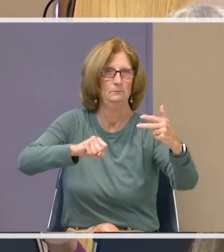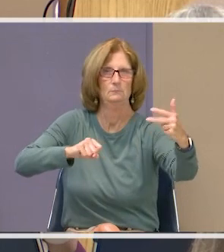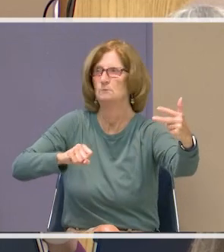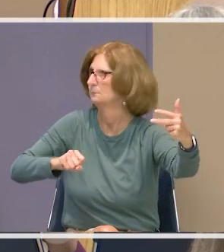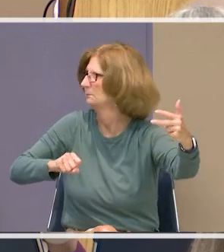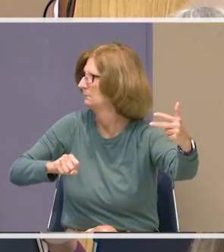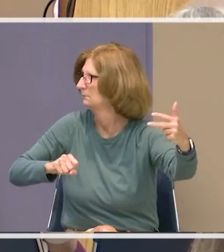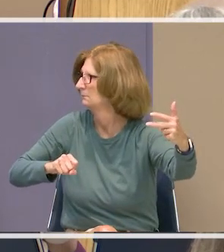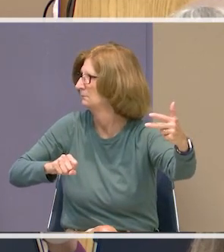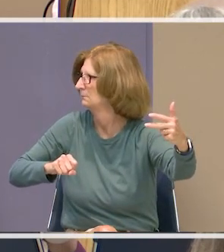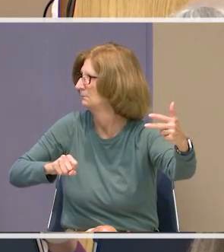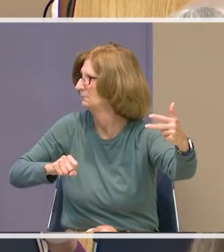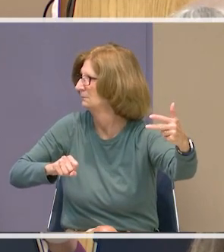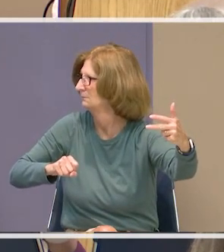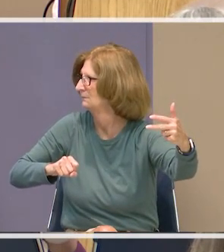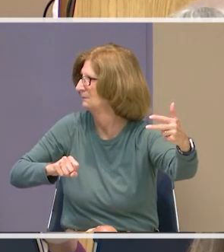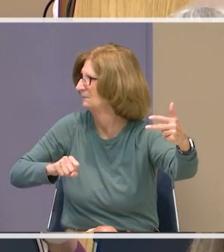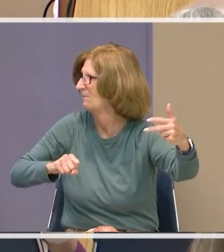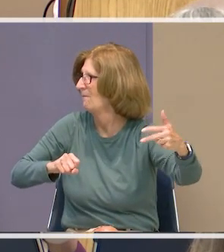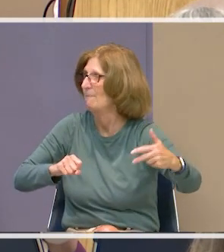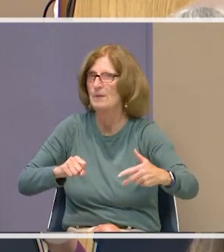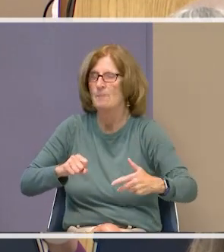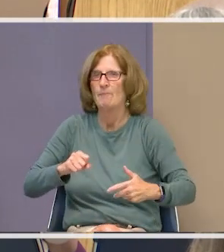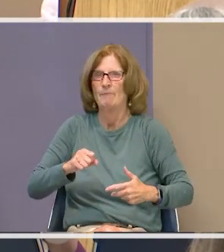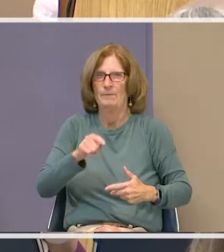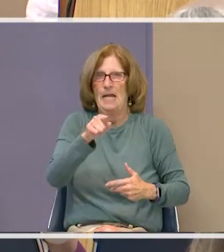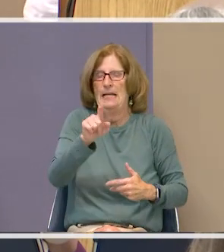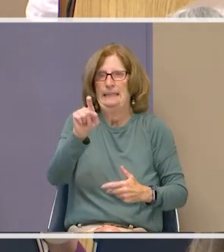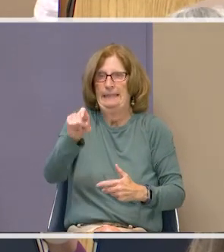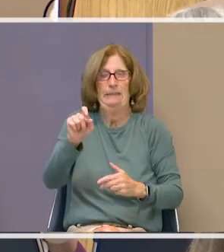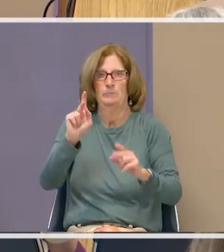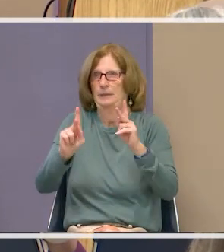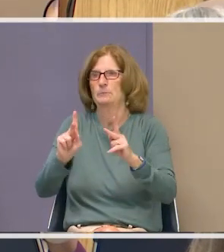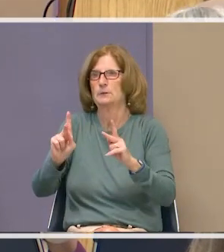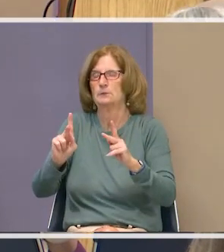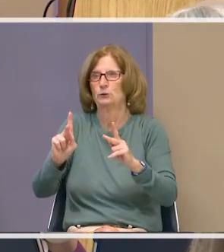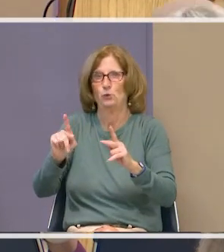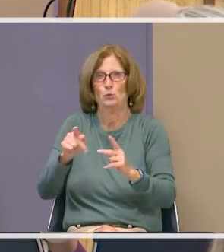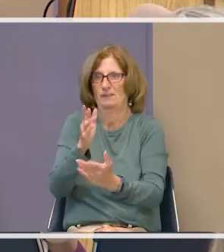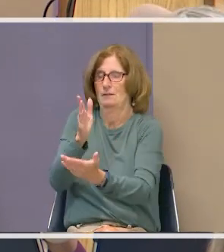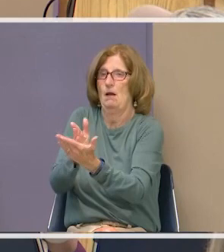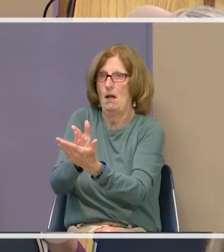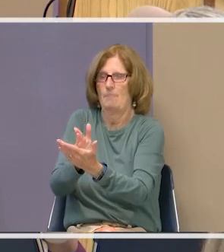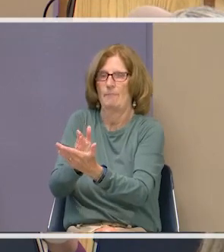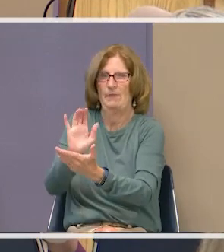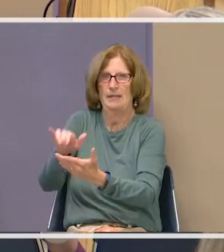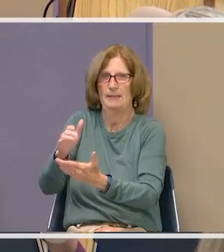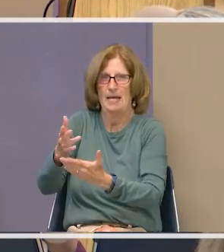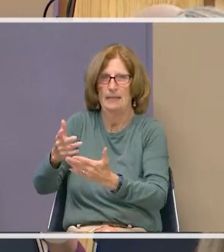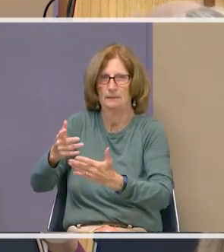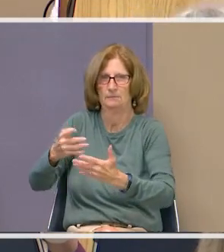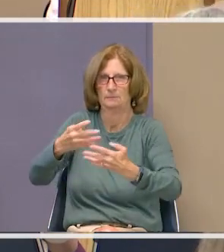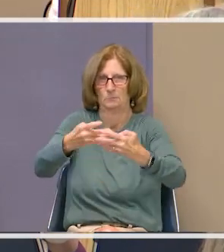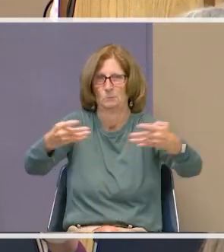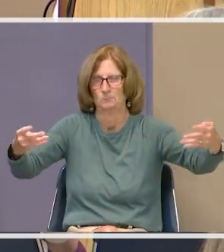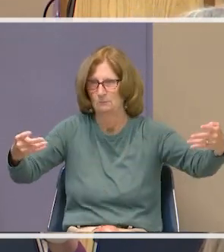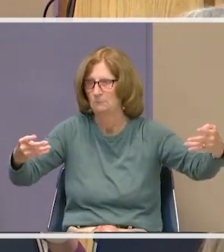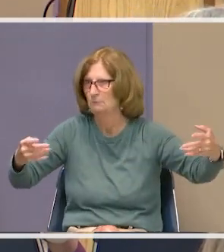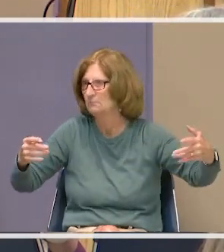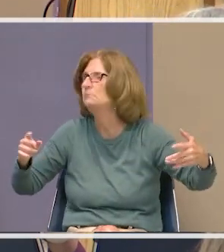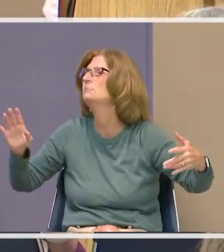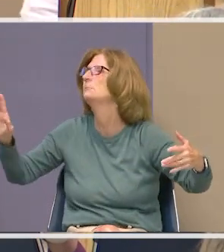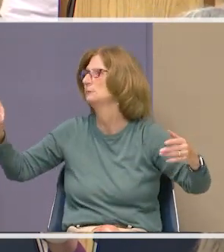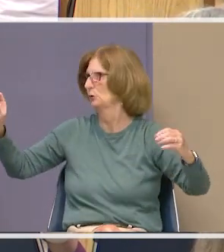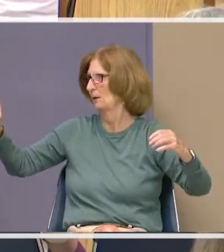stop by the stop bar. But you're right, that does happen. Absolutely. Yeah. And then my other clarification question is, so